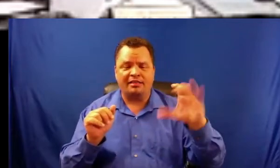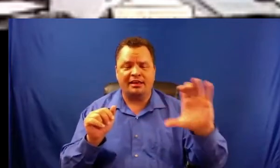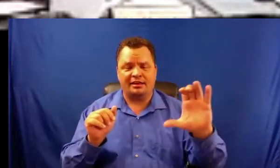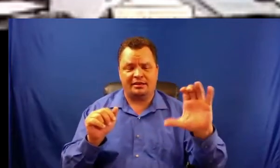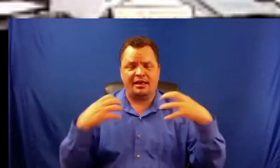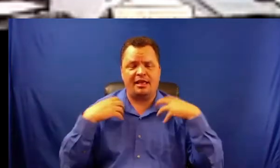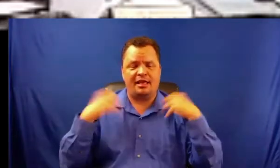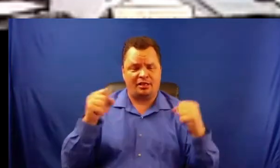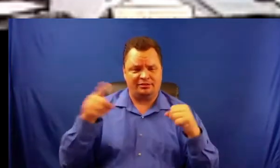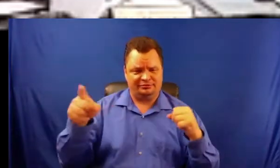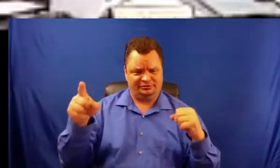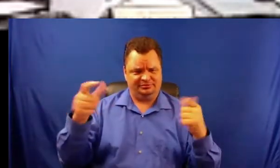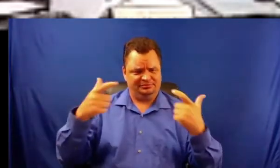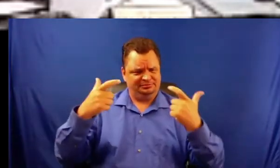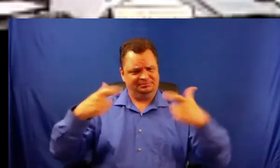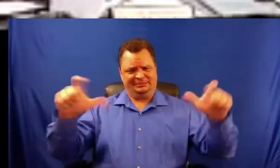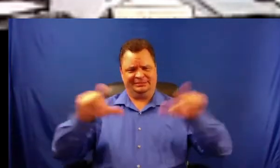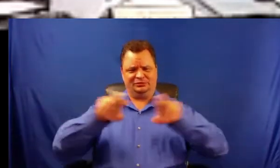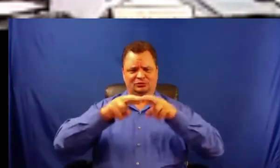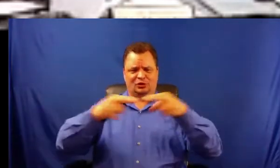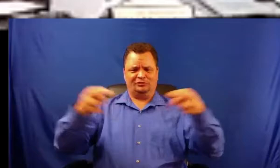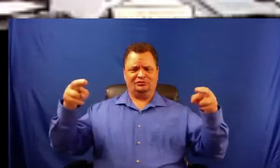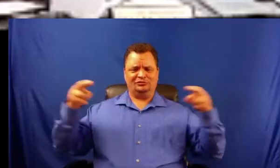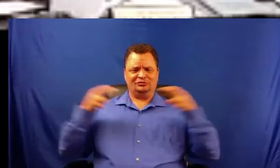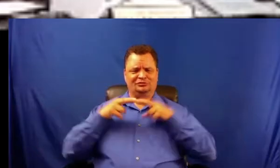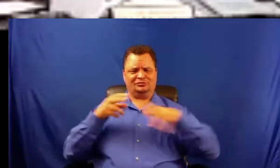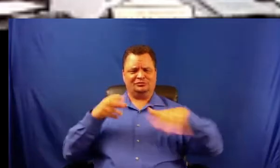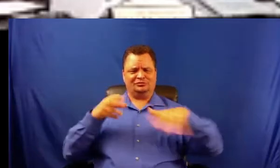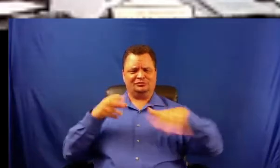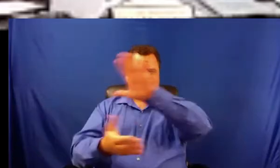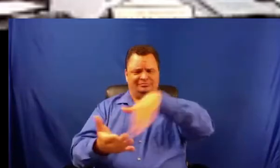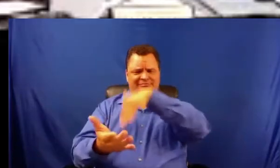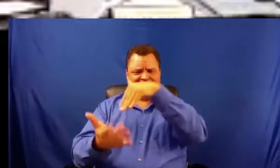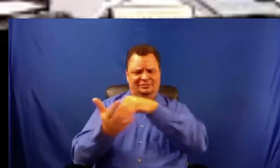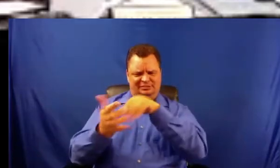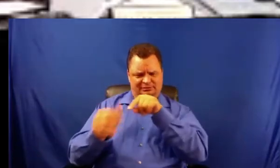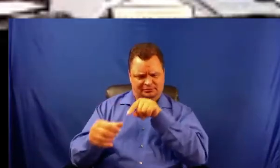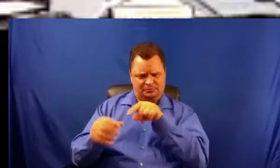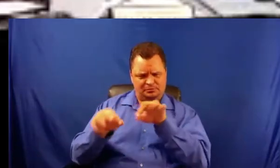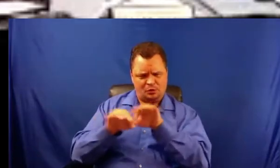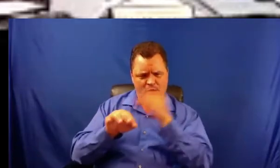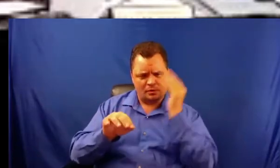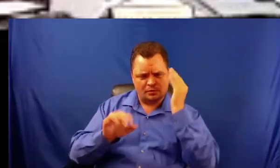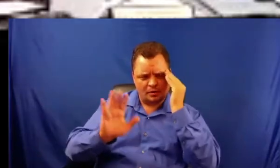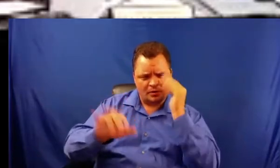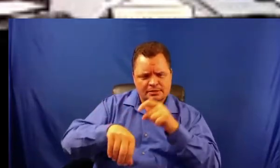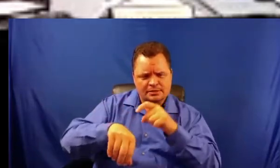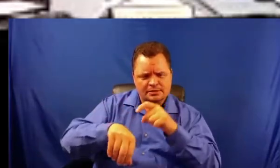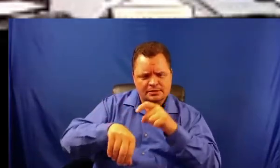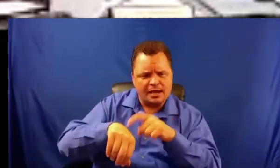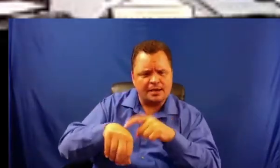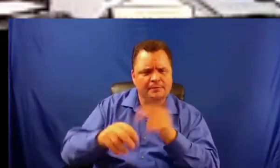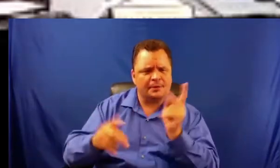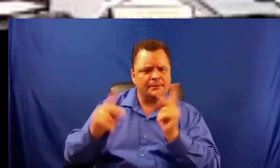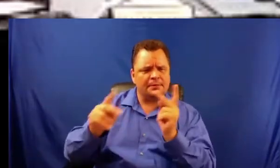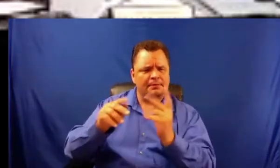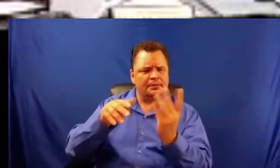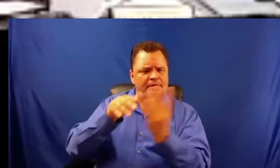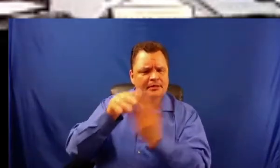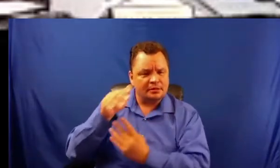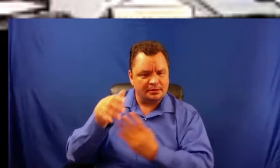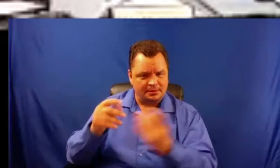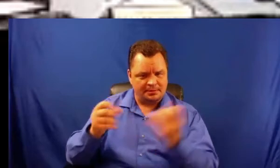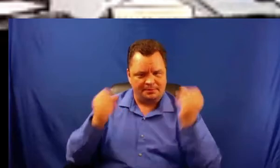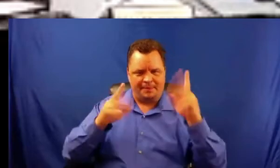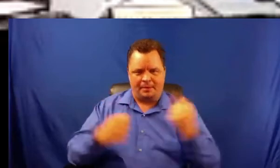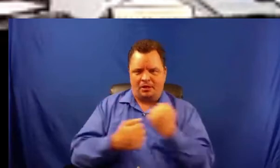huge asset for us because time is tissue. We want people to arrive quickly. So we love having that trauma center here,